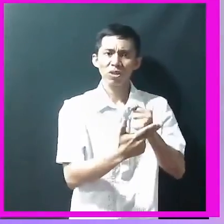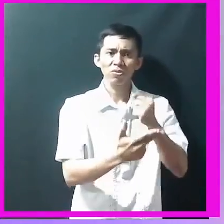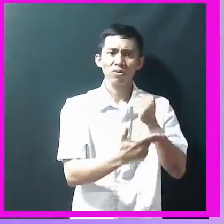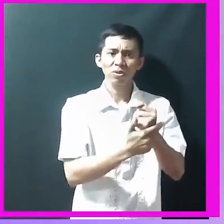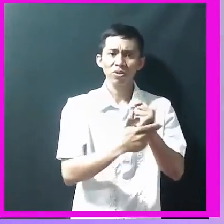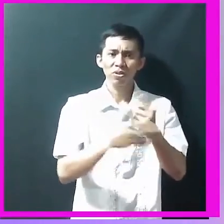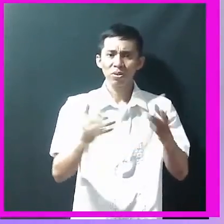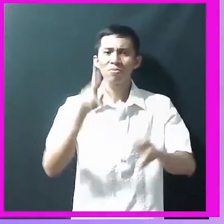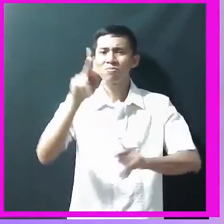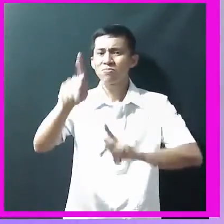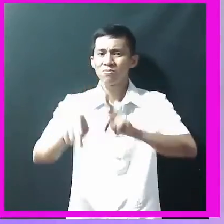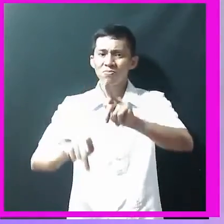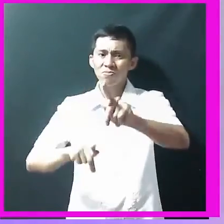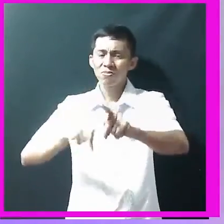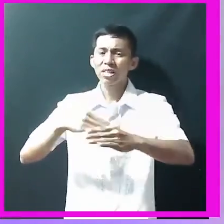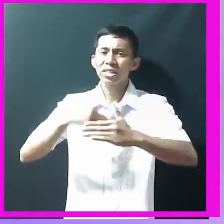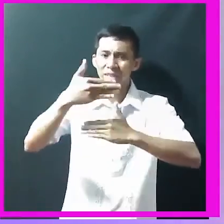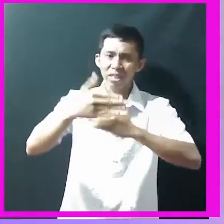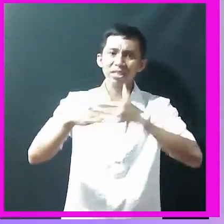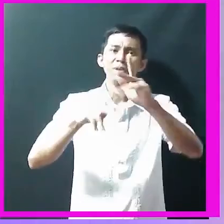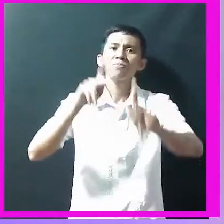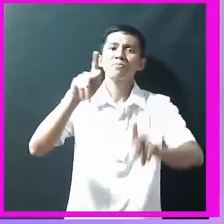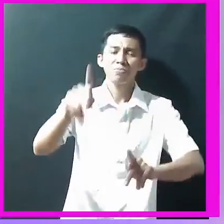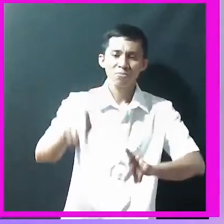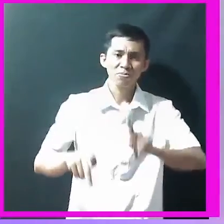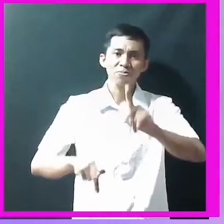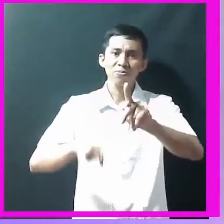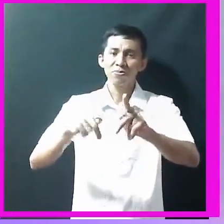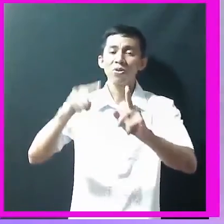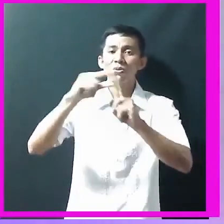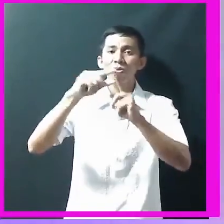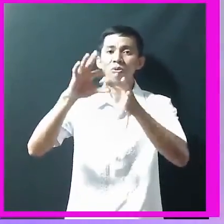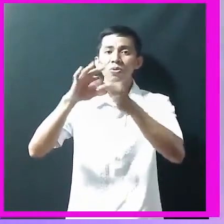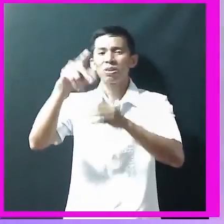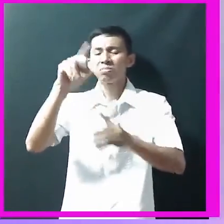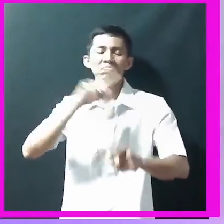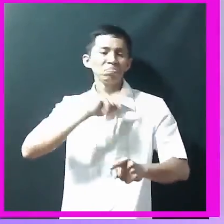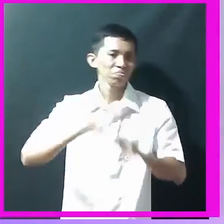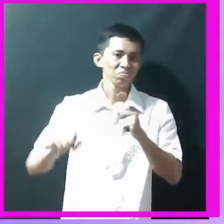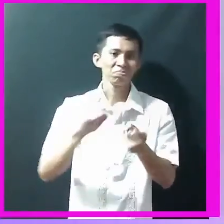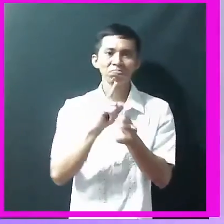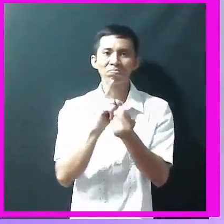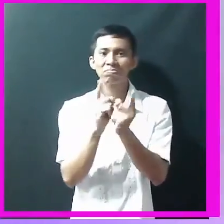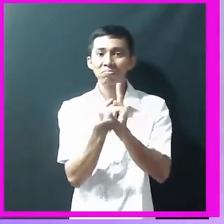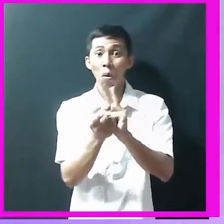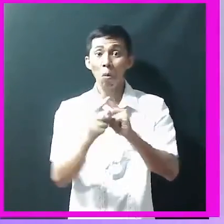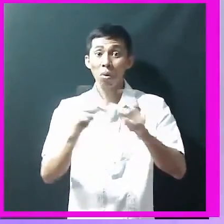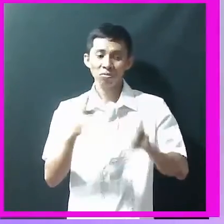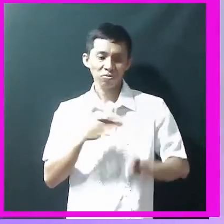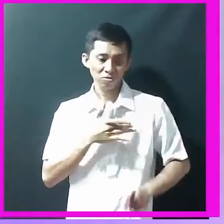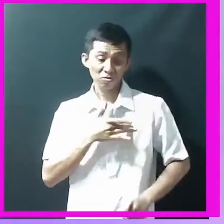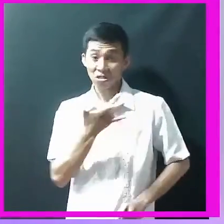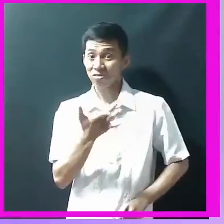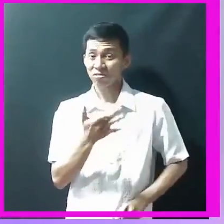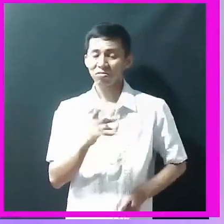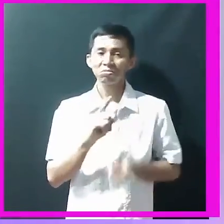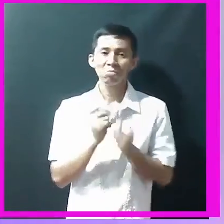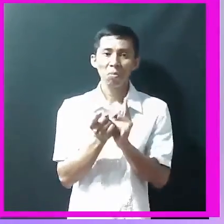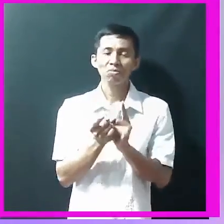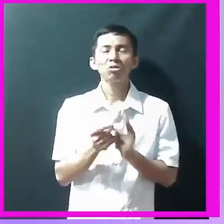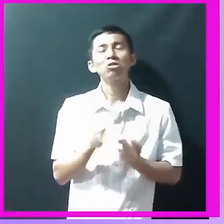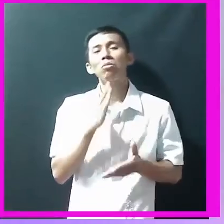these generations forever. Ang pulong sa Ginoo di mausab, ang ato feelings usay mausab. Ganahan mo